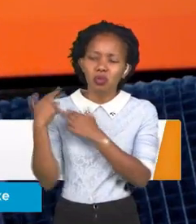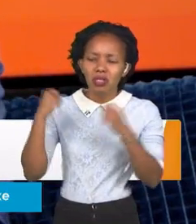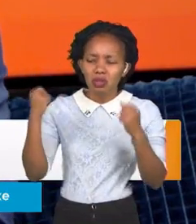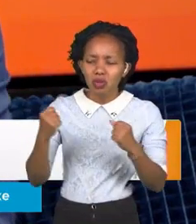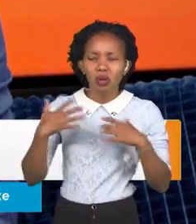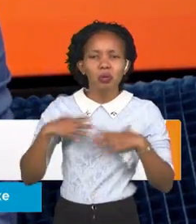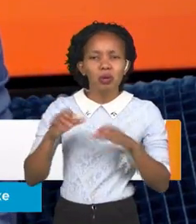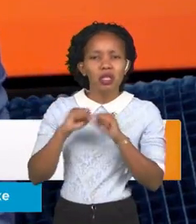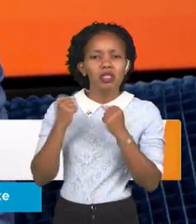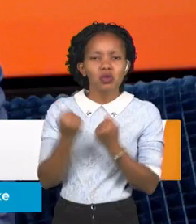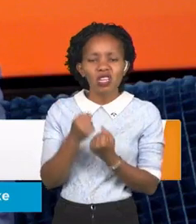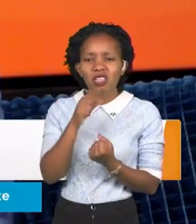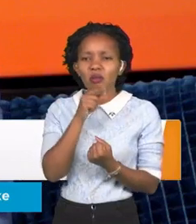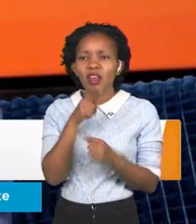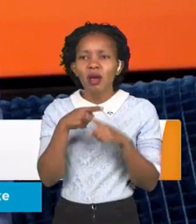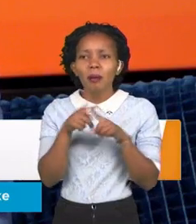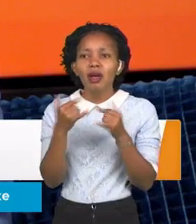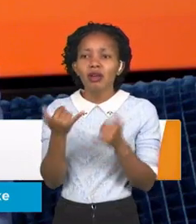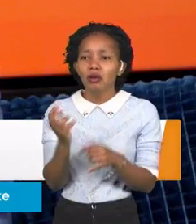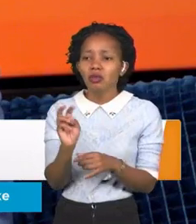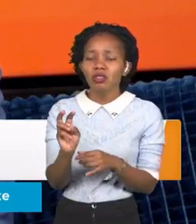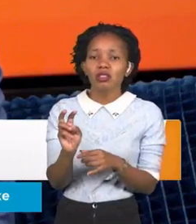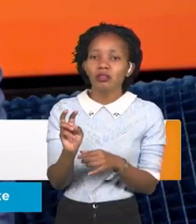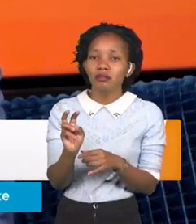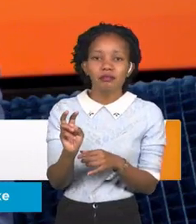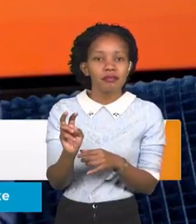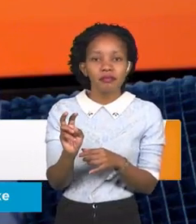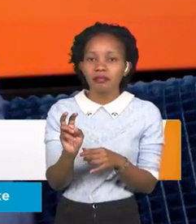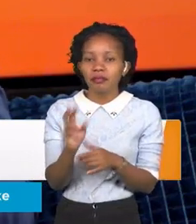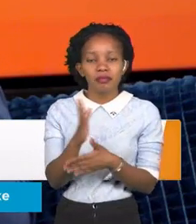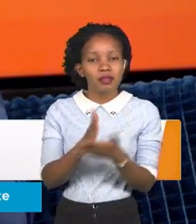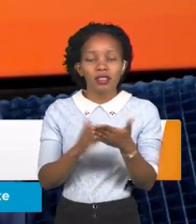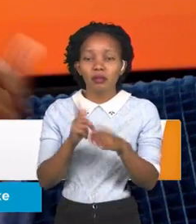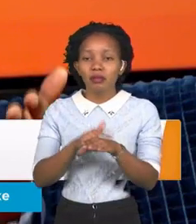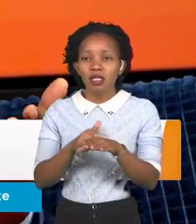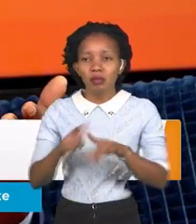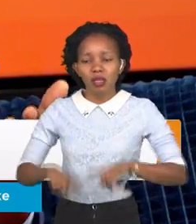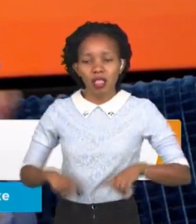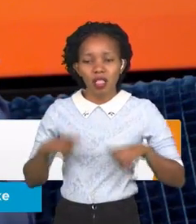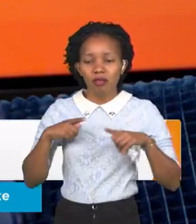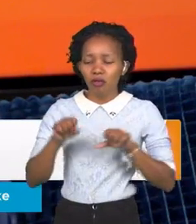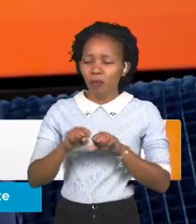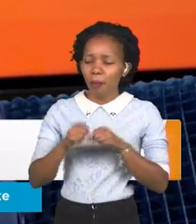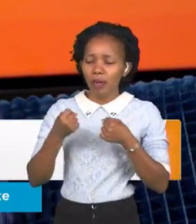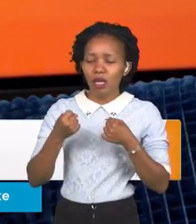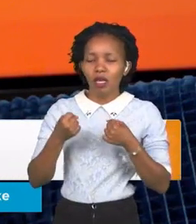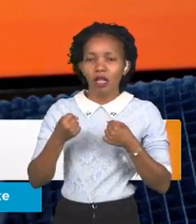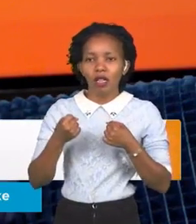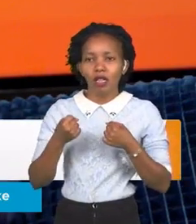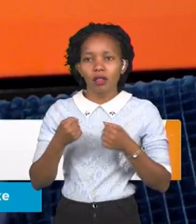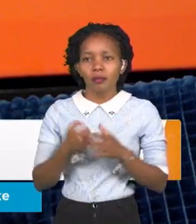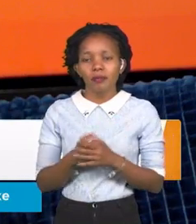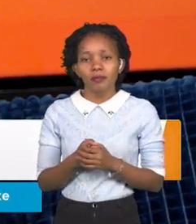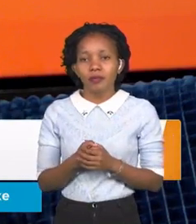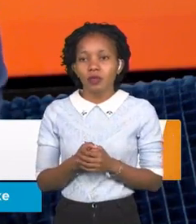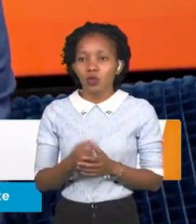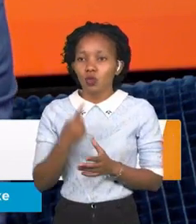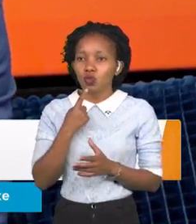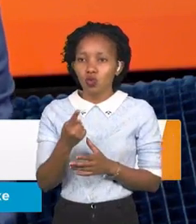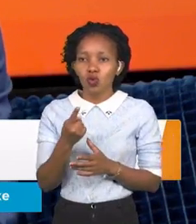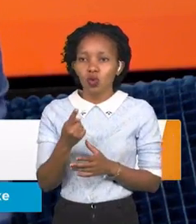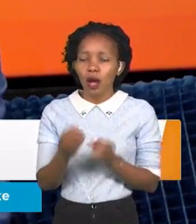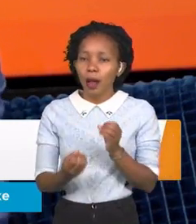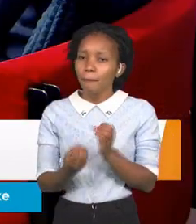people in a society. But look at us. We have reached a point and we are breaking. We're actually breaking apart. So, the